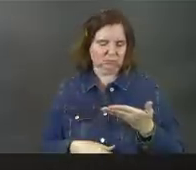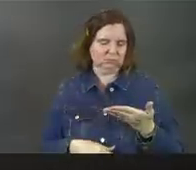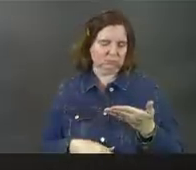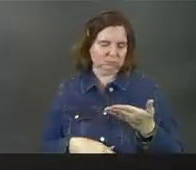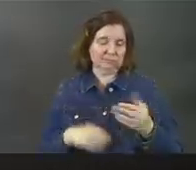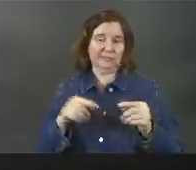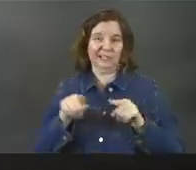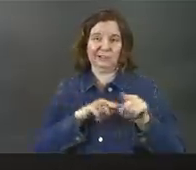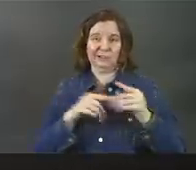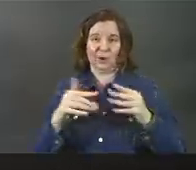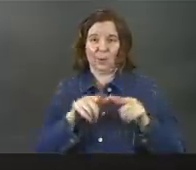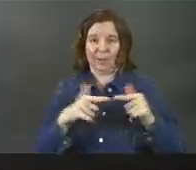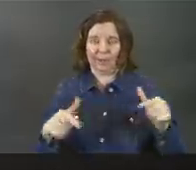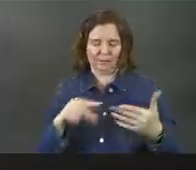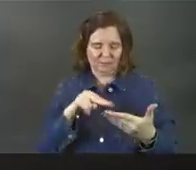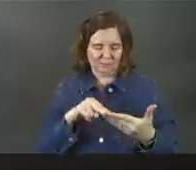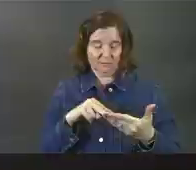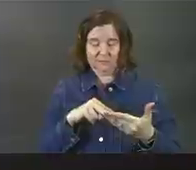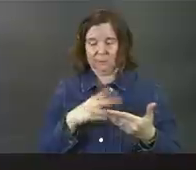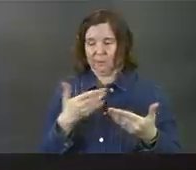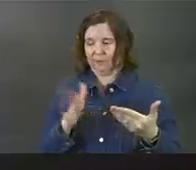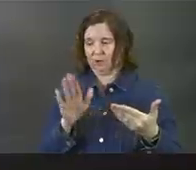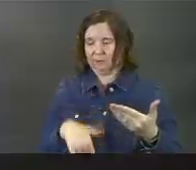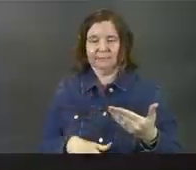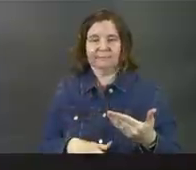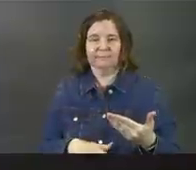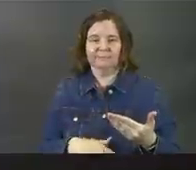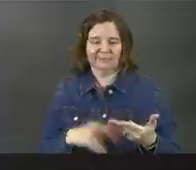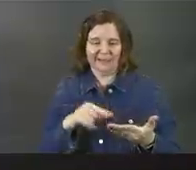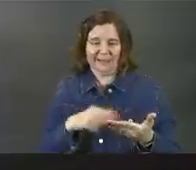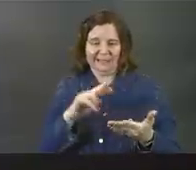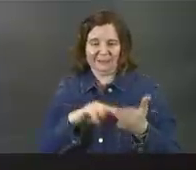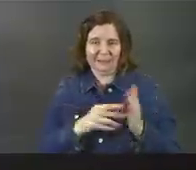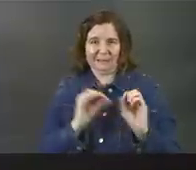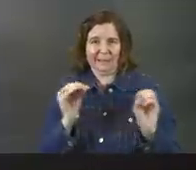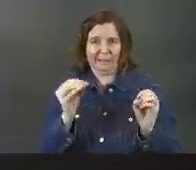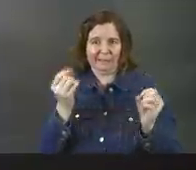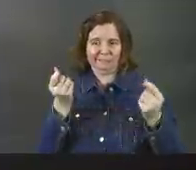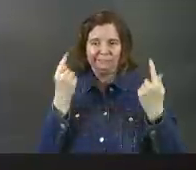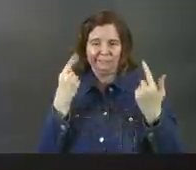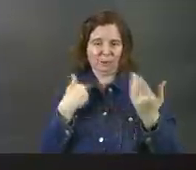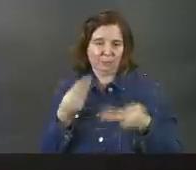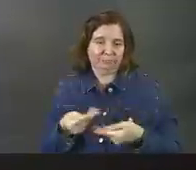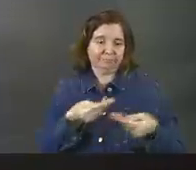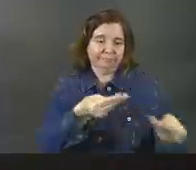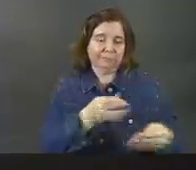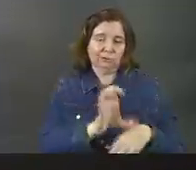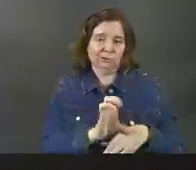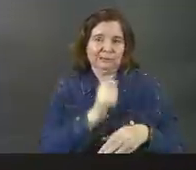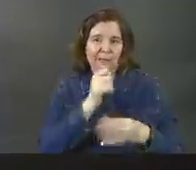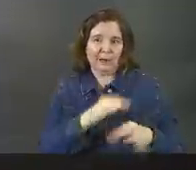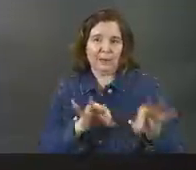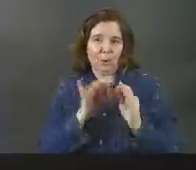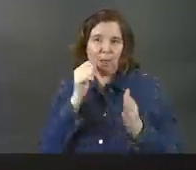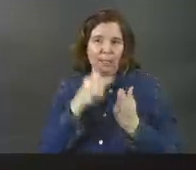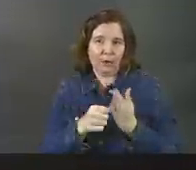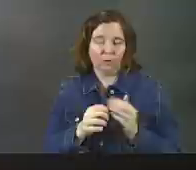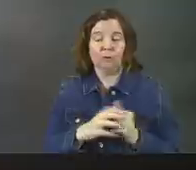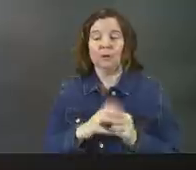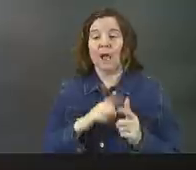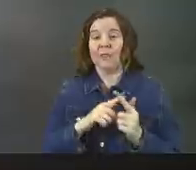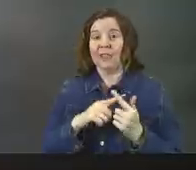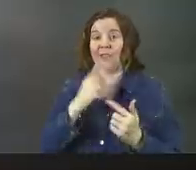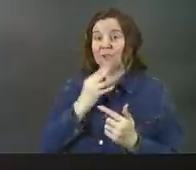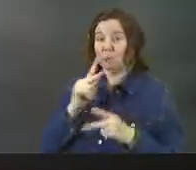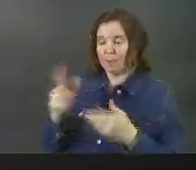them in Star Wars. And so they went, whatever. Like, this means nothing to me, so we can just pass this along. This is not an important letter. And then all